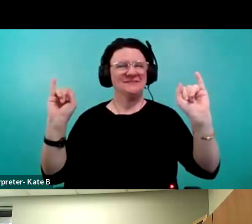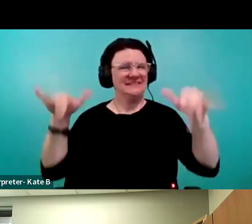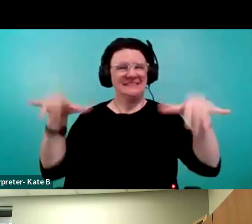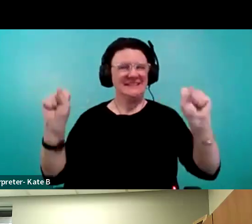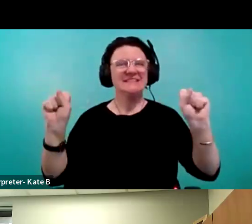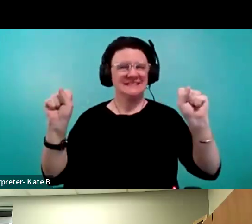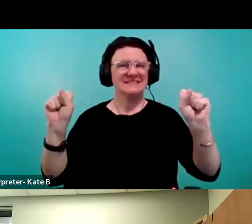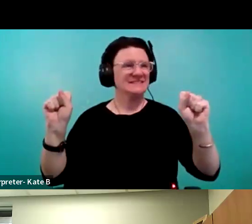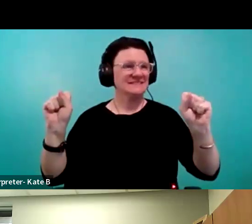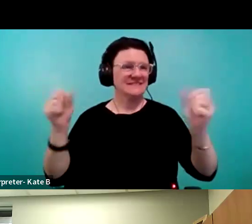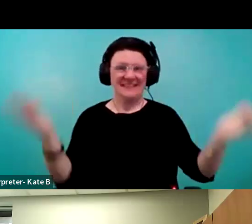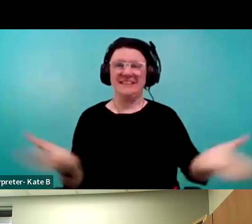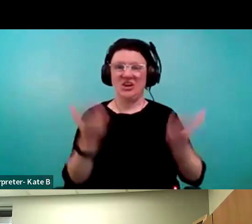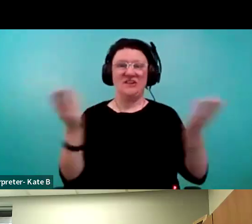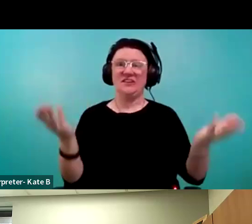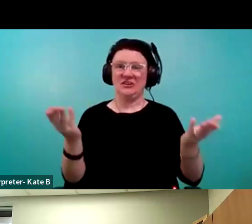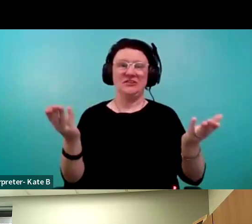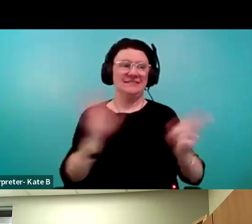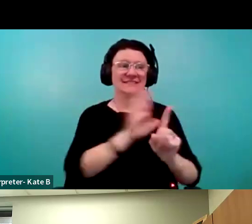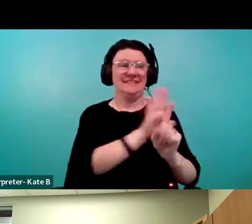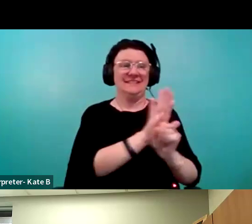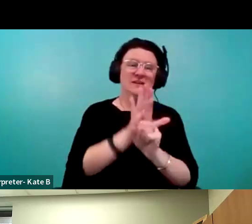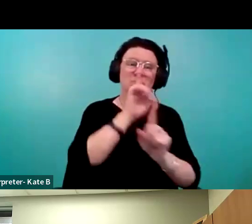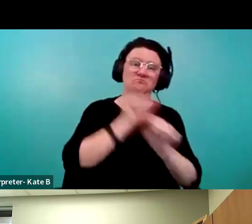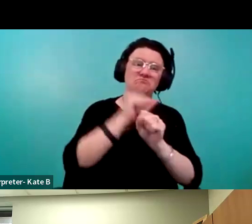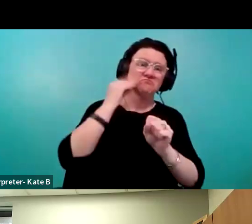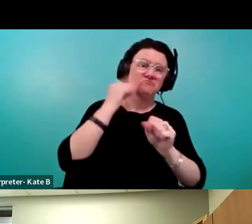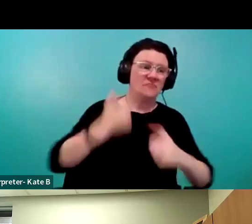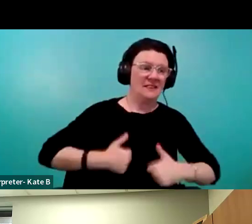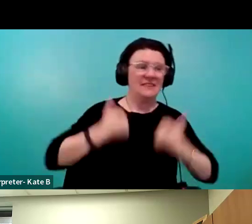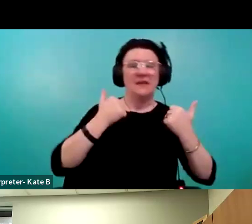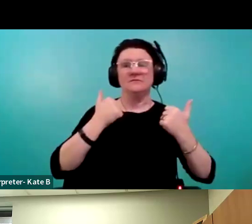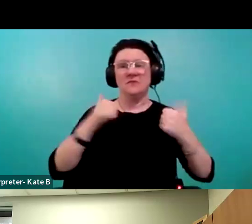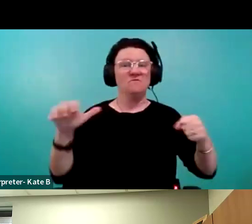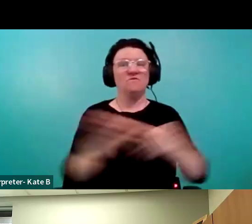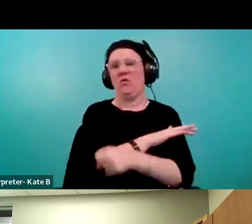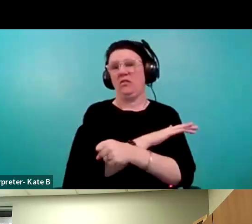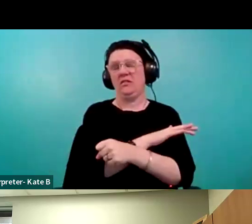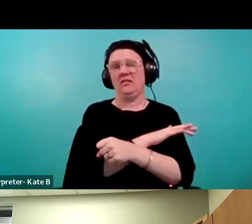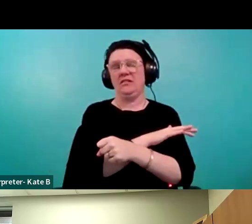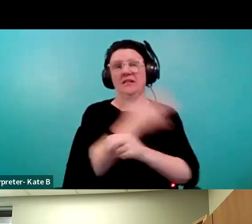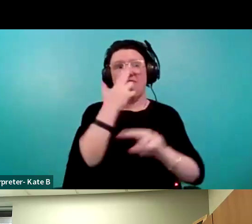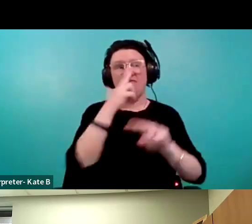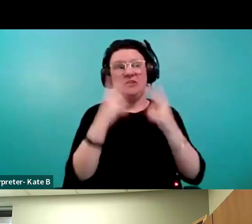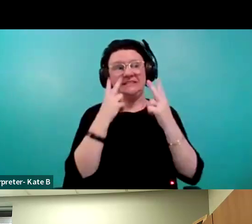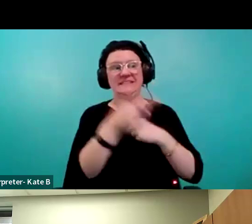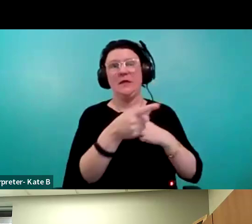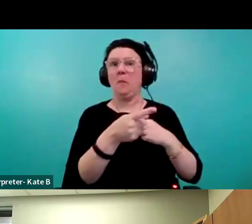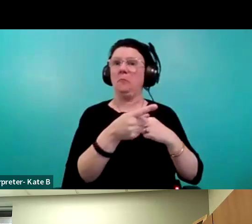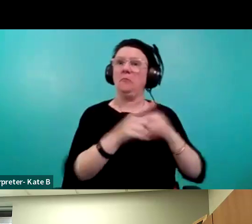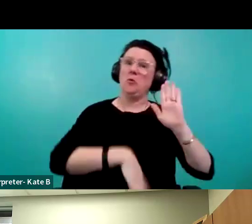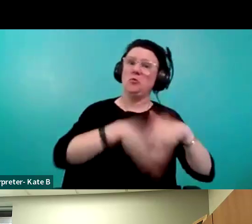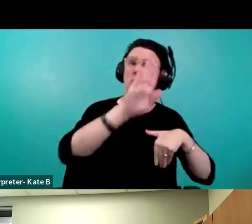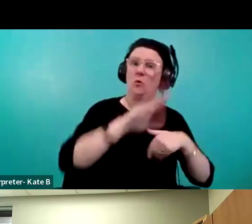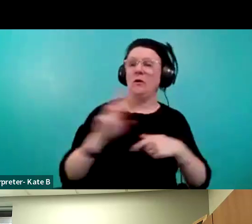yes, here they are experiencing life to the full, and it's fun to see them. The